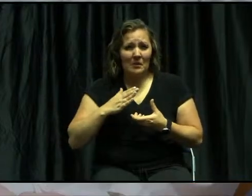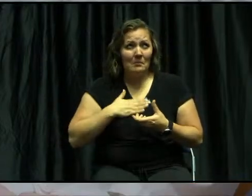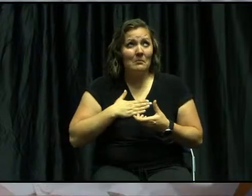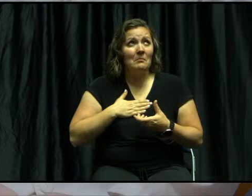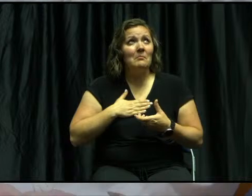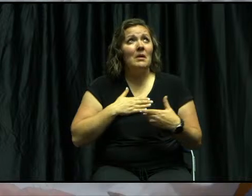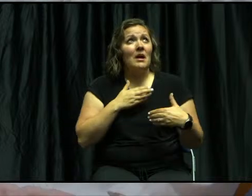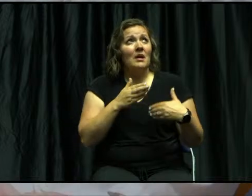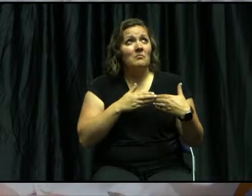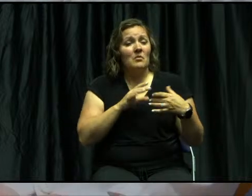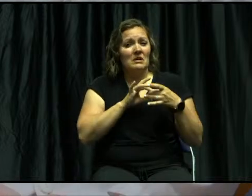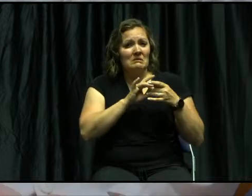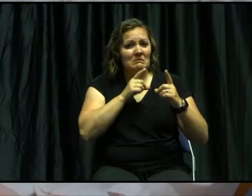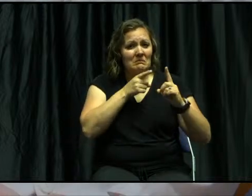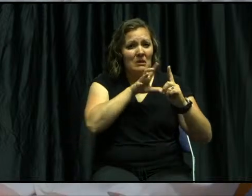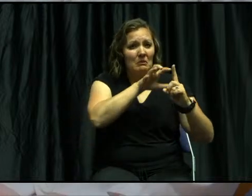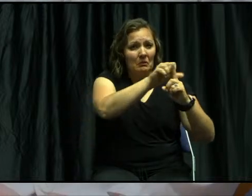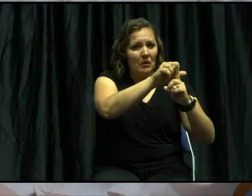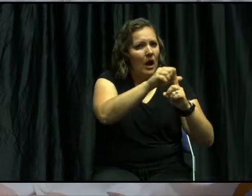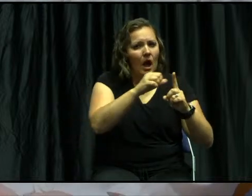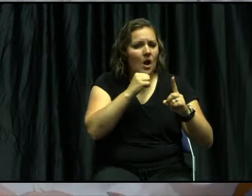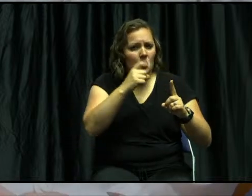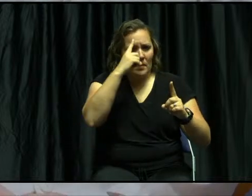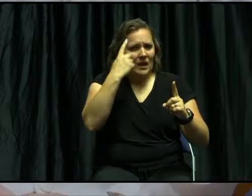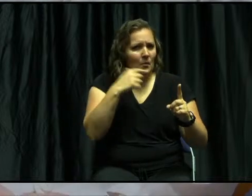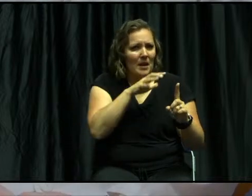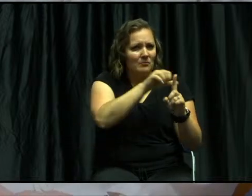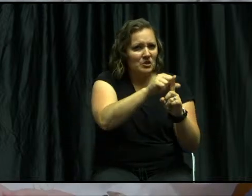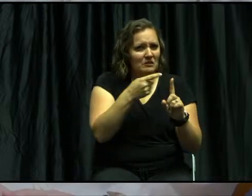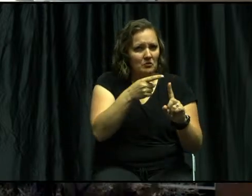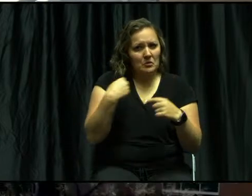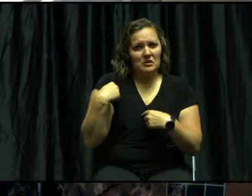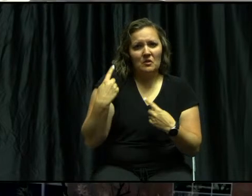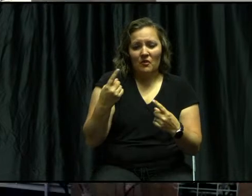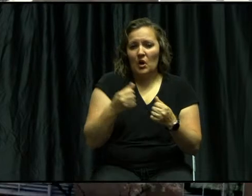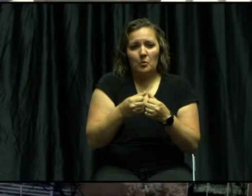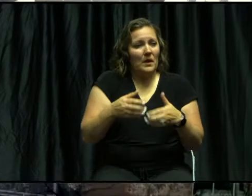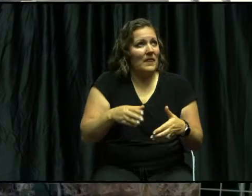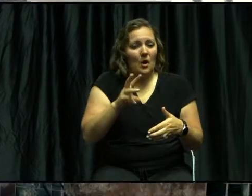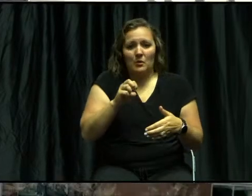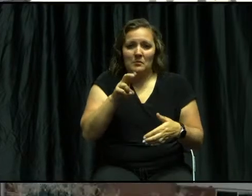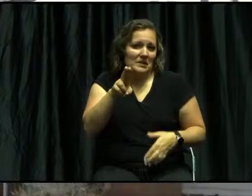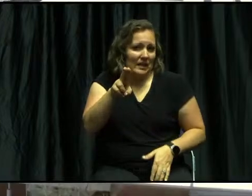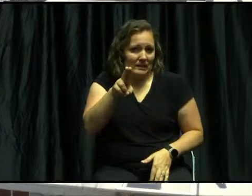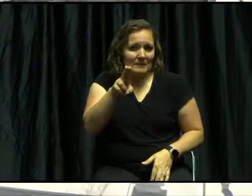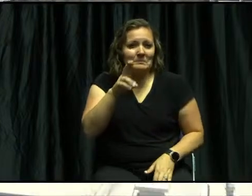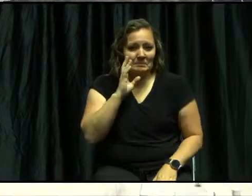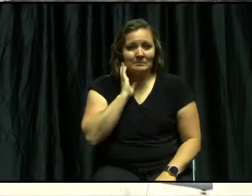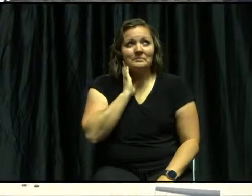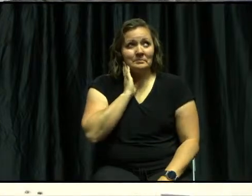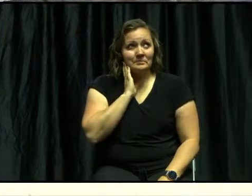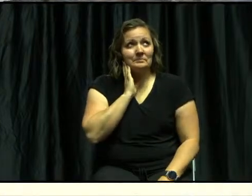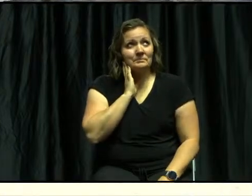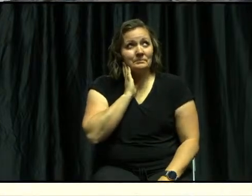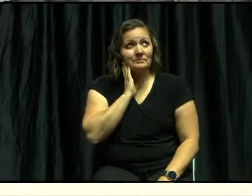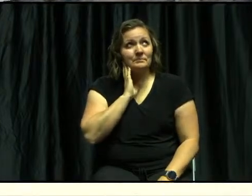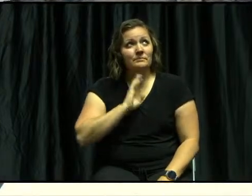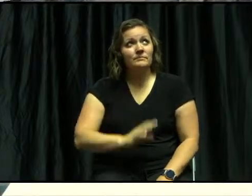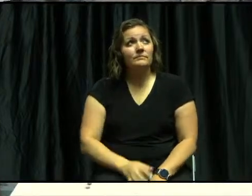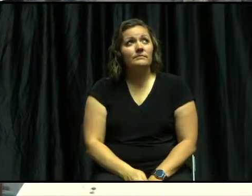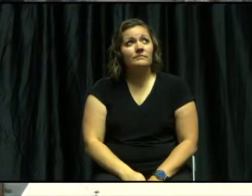climbing to my goals. I don't think I would be able to achieve the goals that I have without being at Weber State.